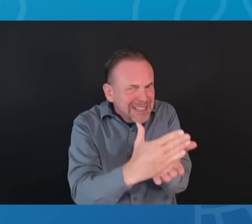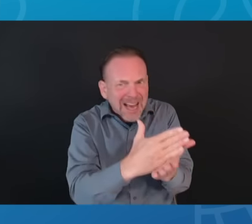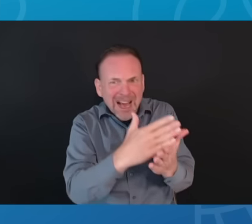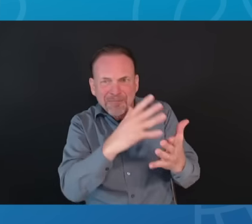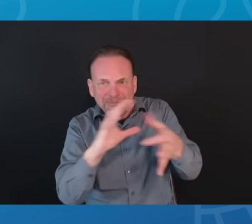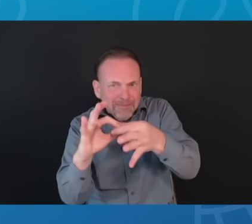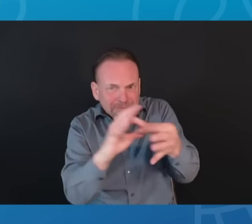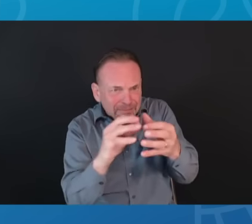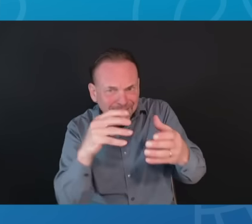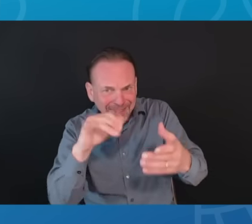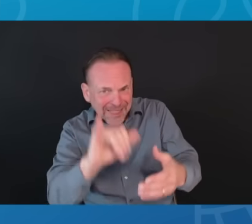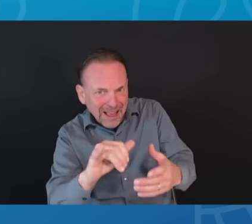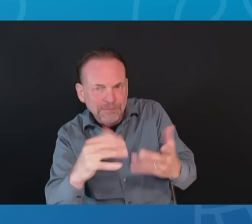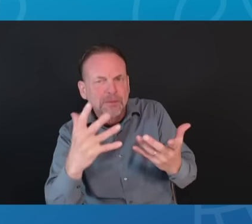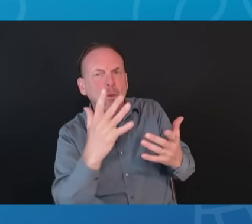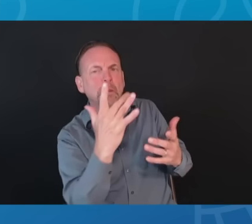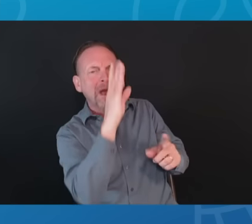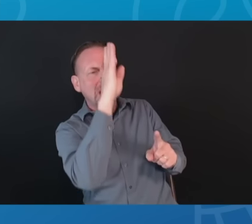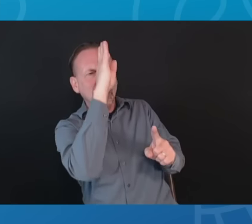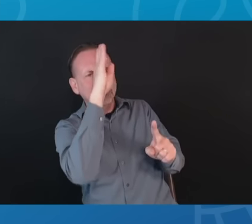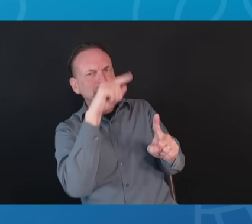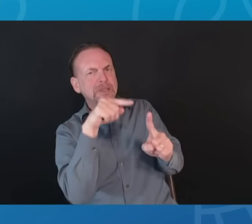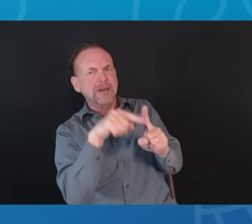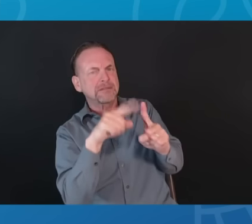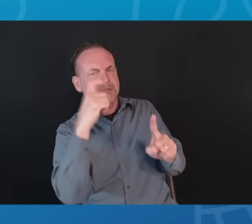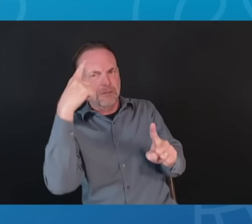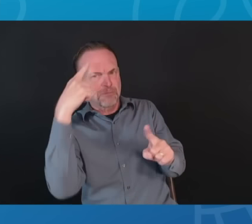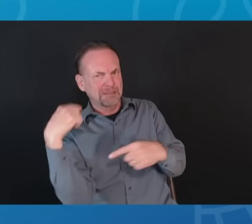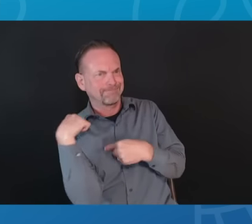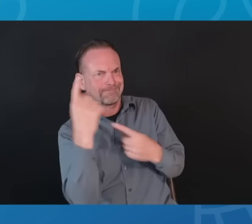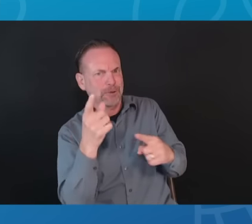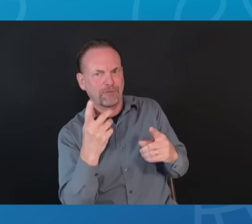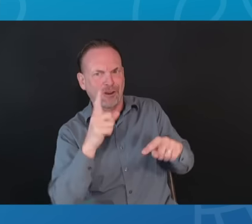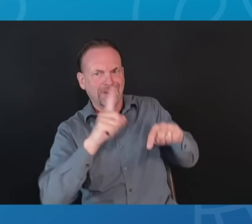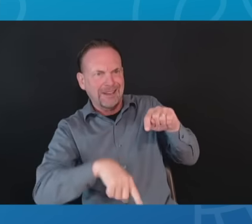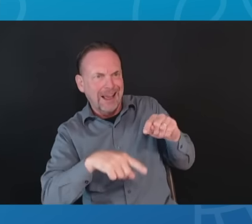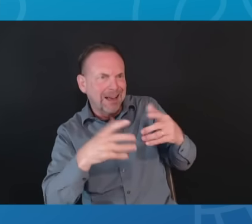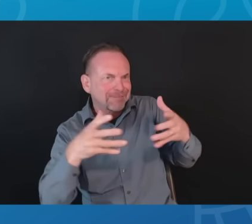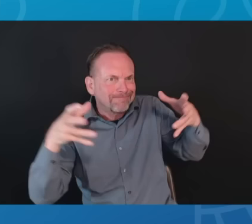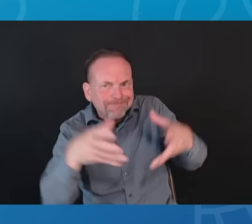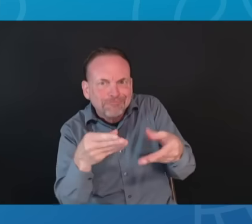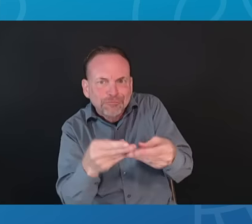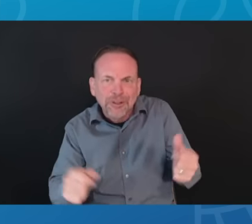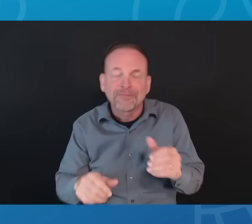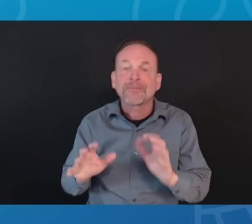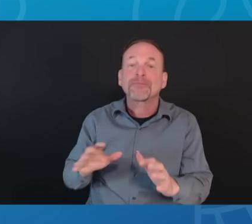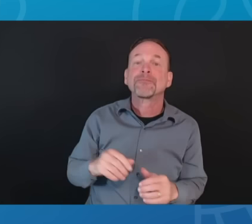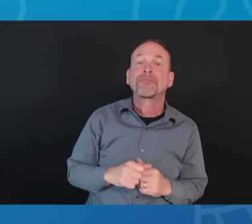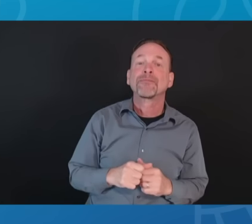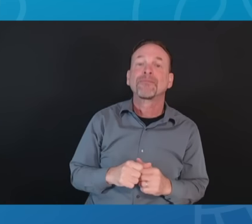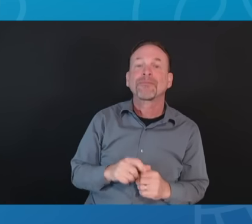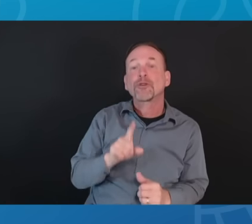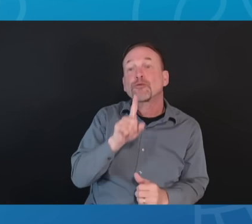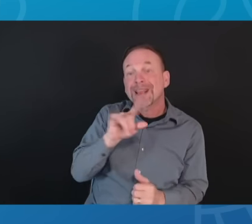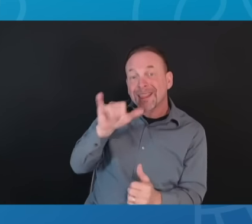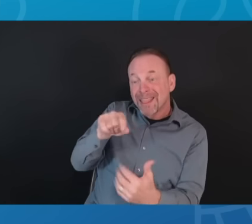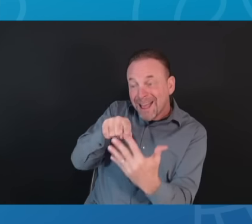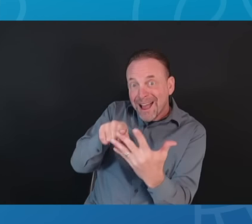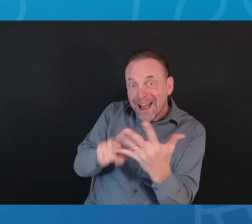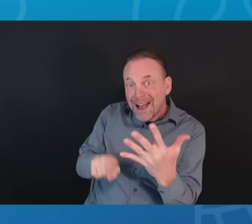couldn't rein these groups? So you should address questions for the Iraqi government to the Iraqi government. I will say